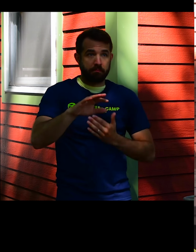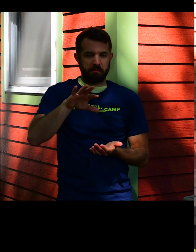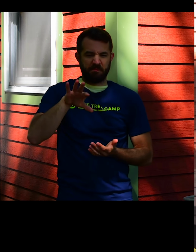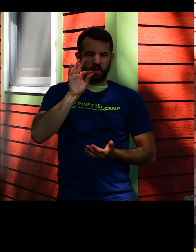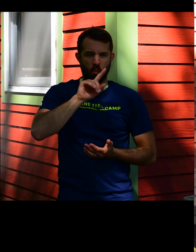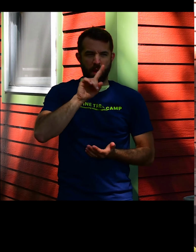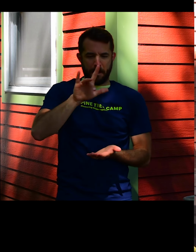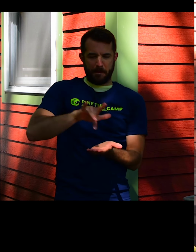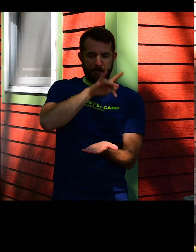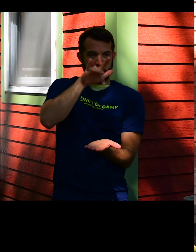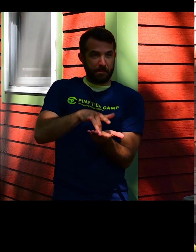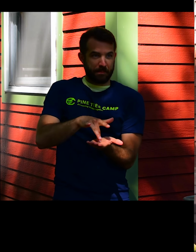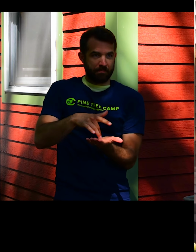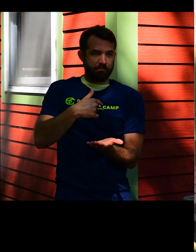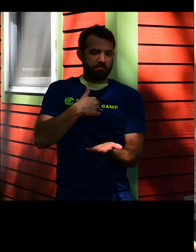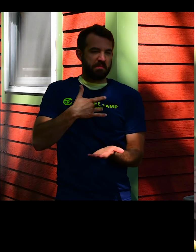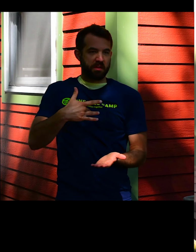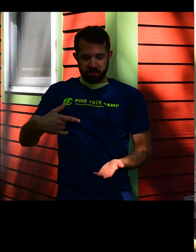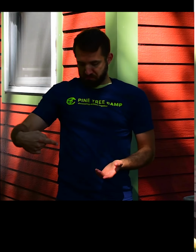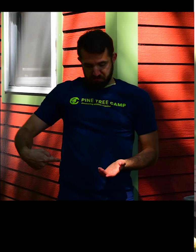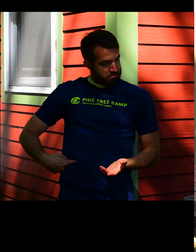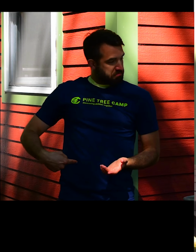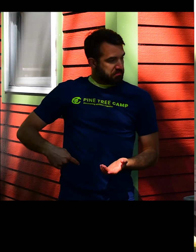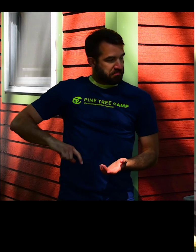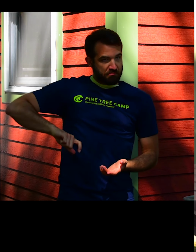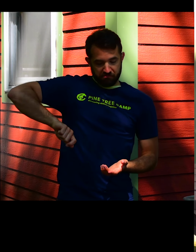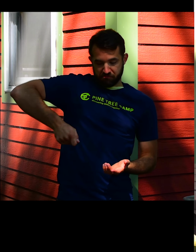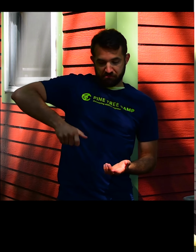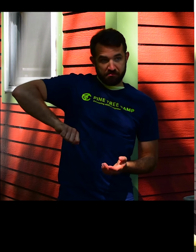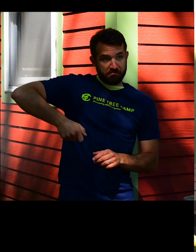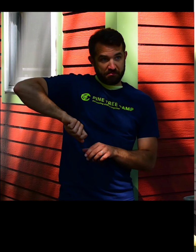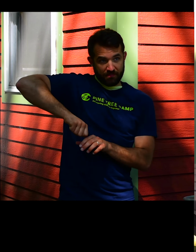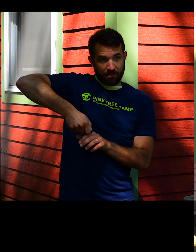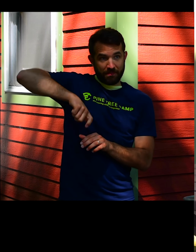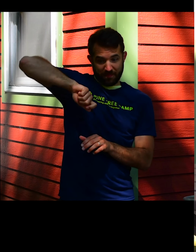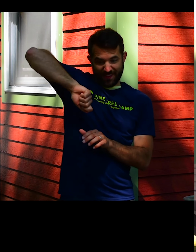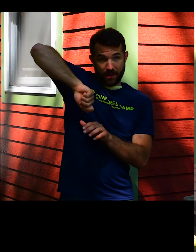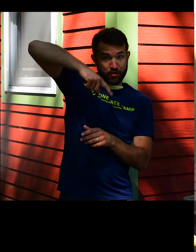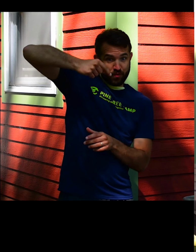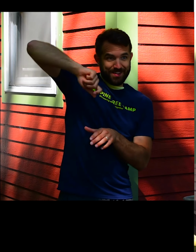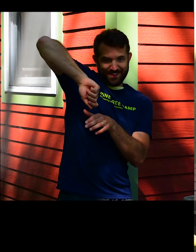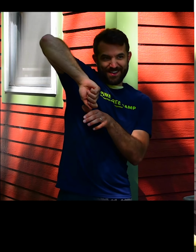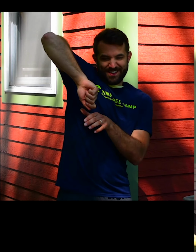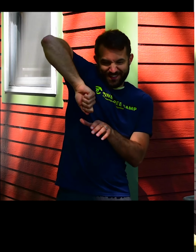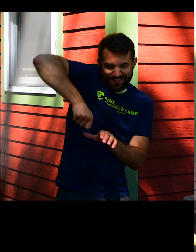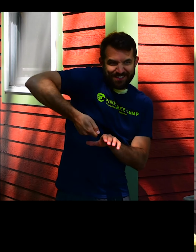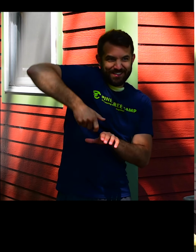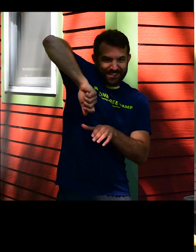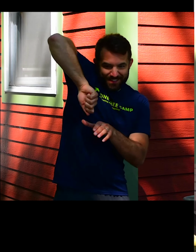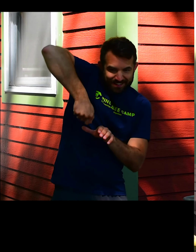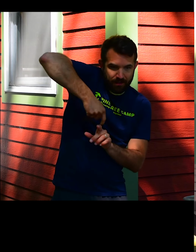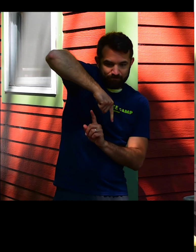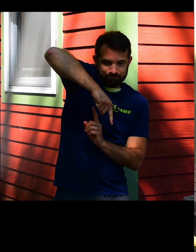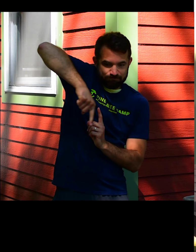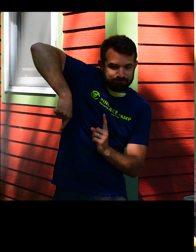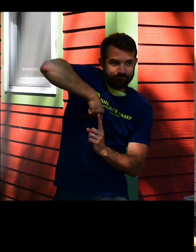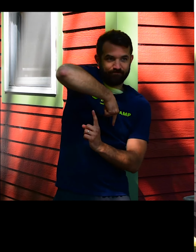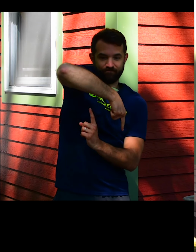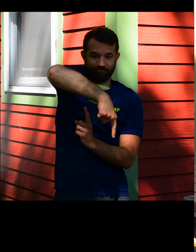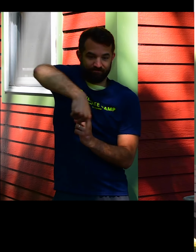center of the spiral. I'm going to put mine right in the center, and you're just going to pinch up a bit of the shirt, and you're going to start spinning